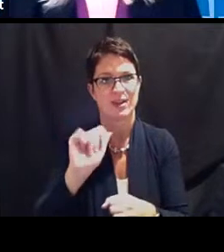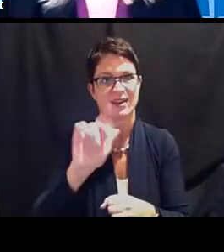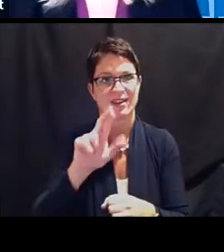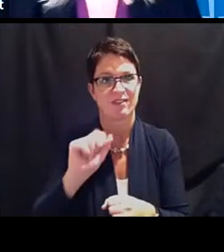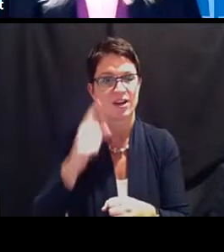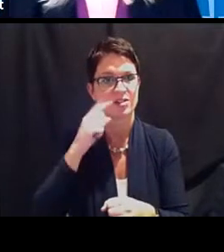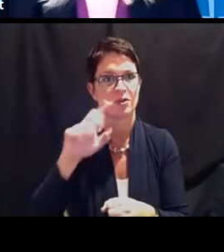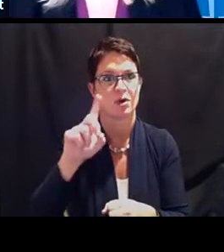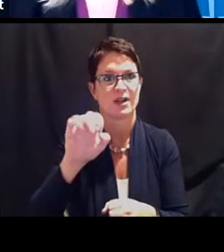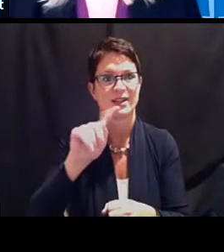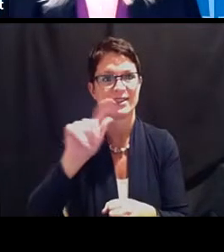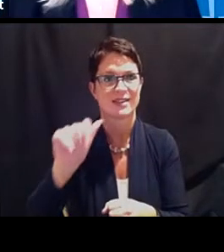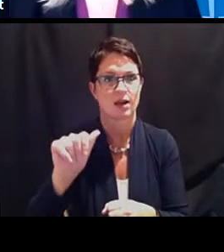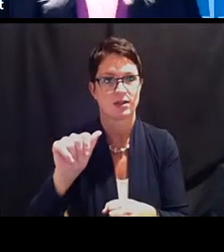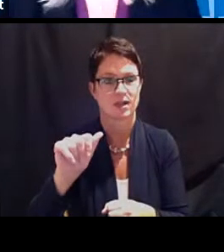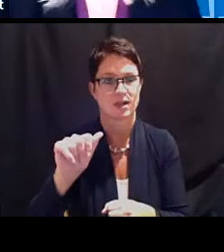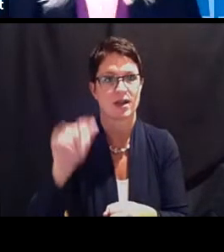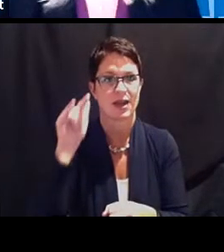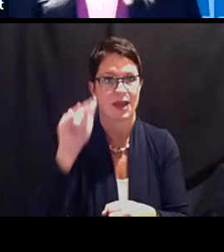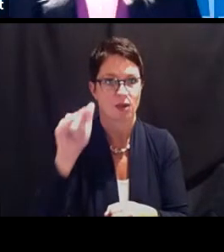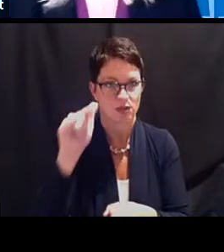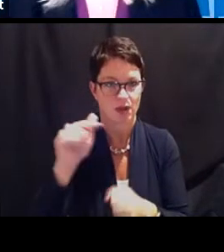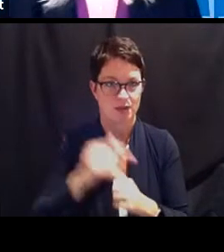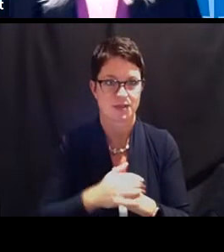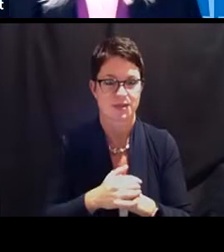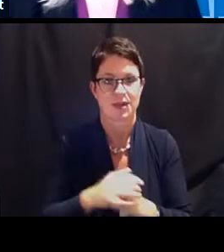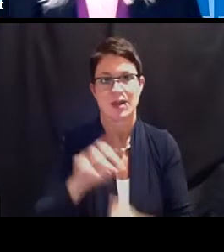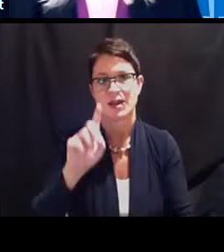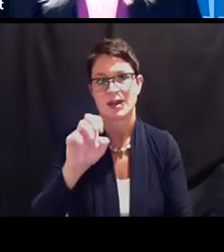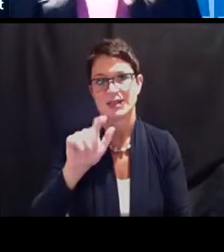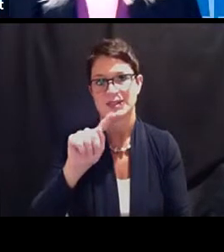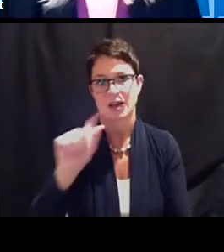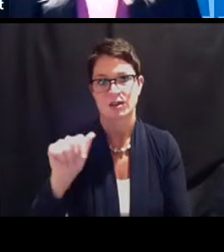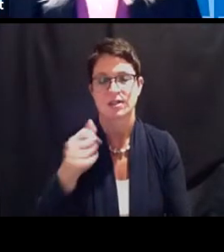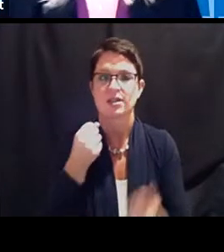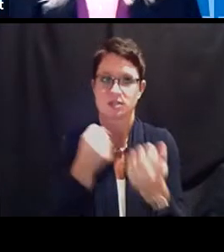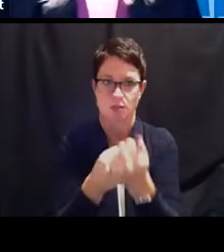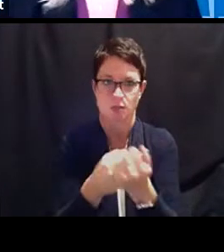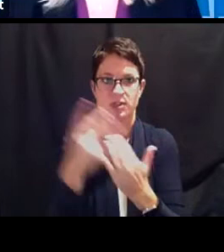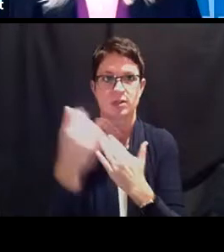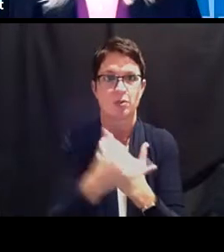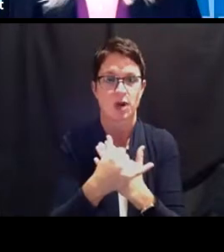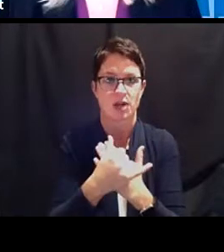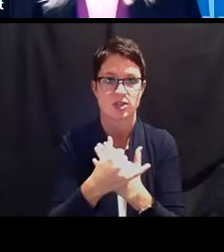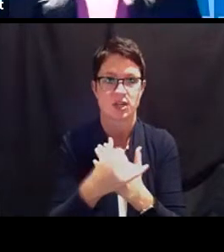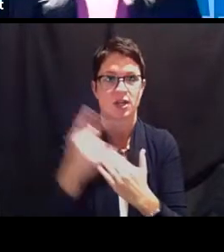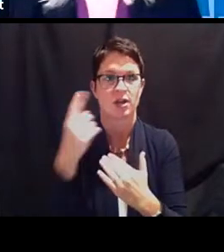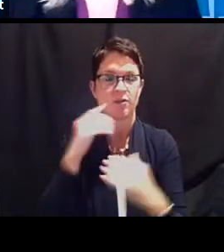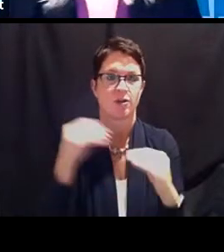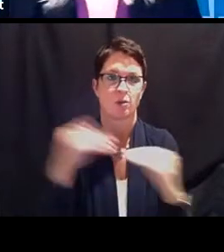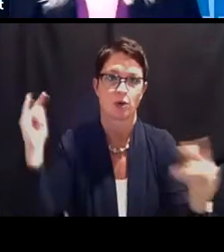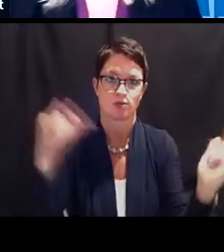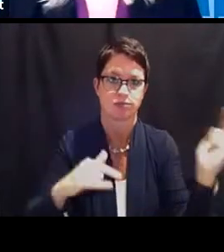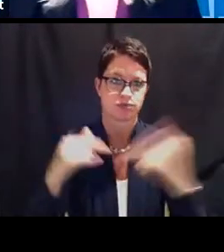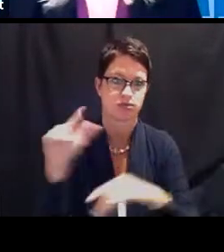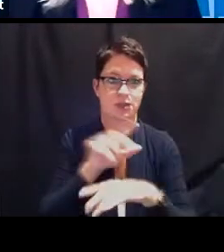Delta Airlines. Delta Airlines supports this project to bring mass transit access to the